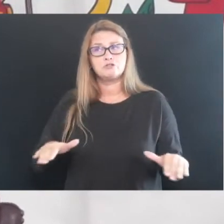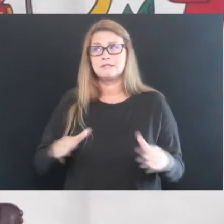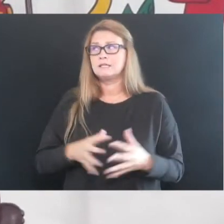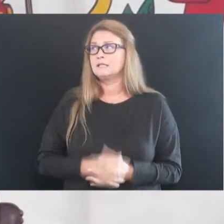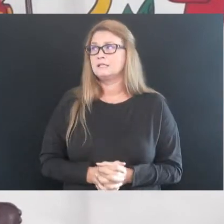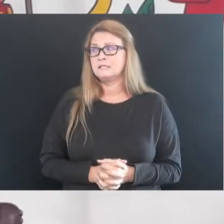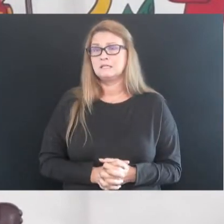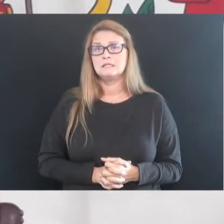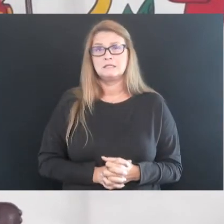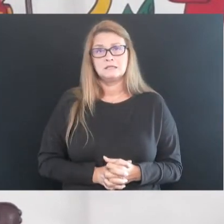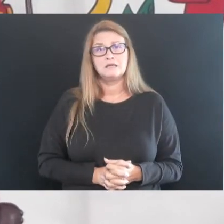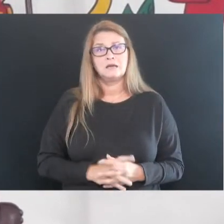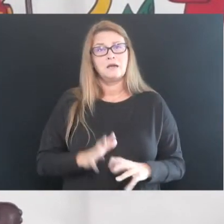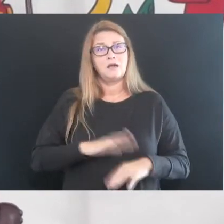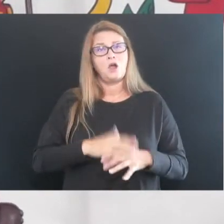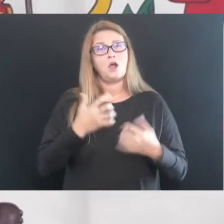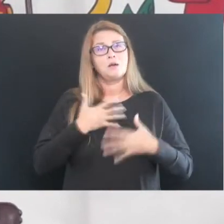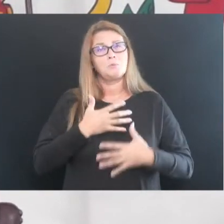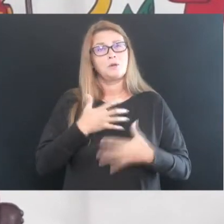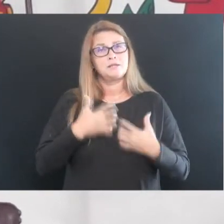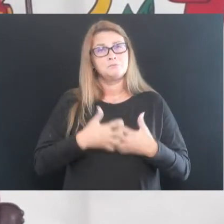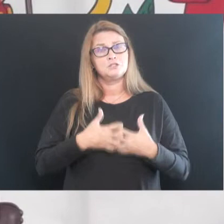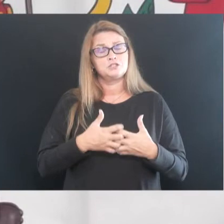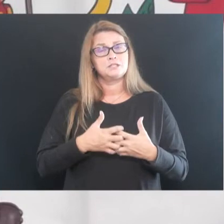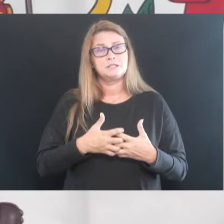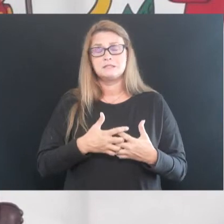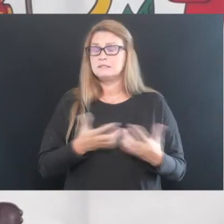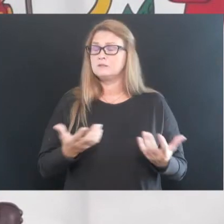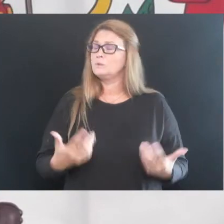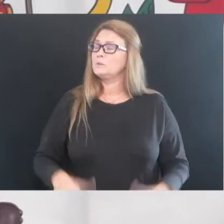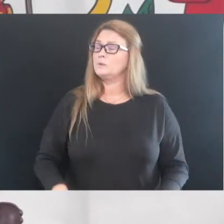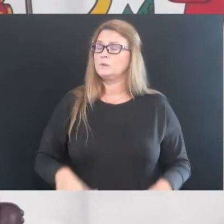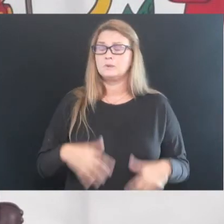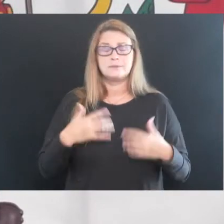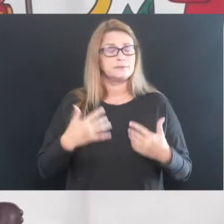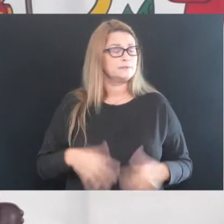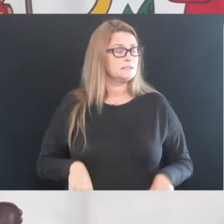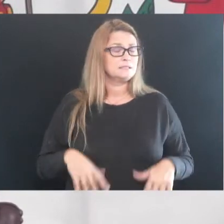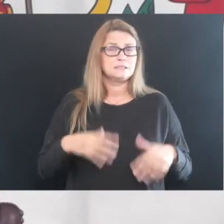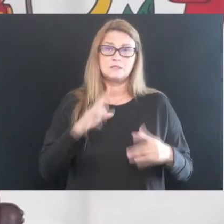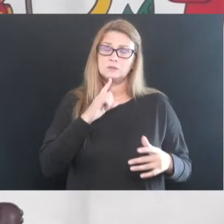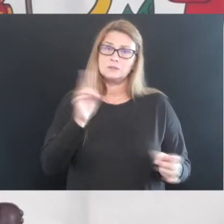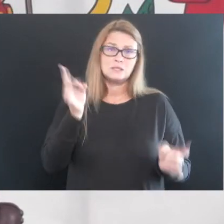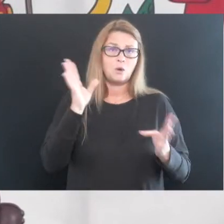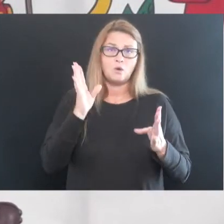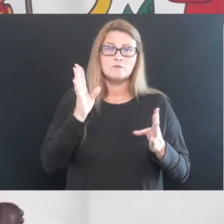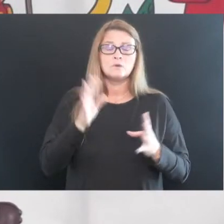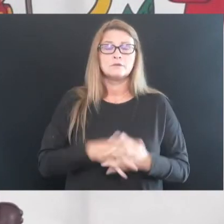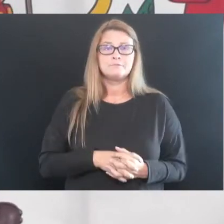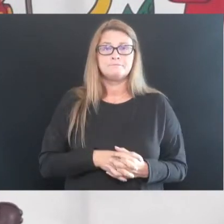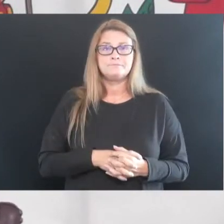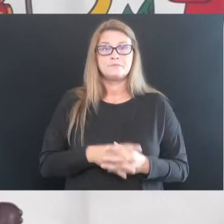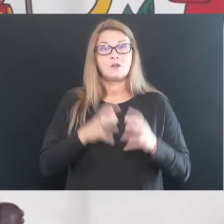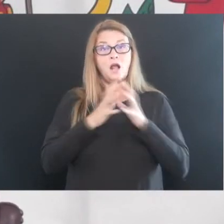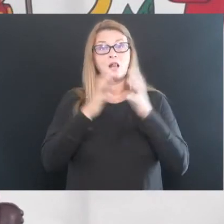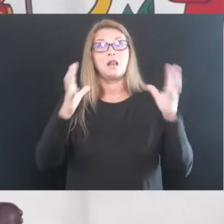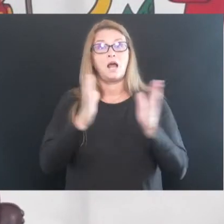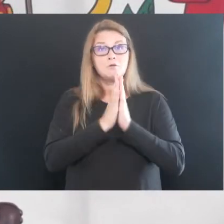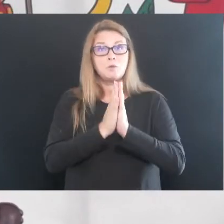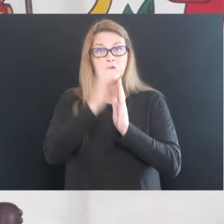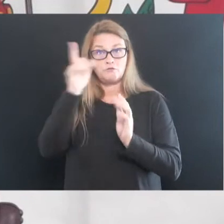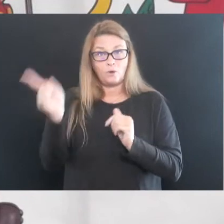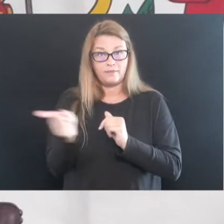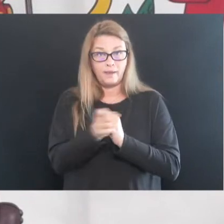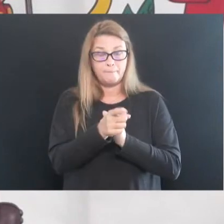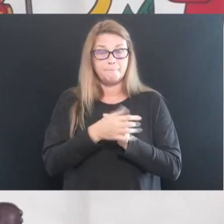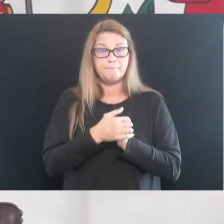children on a ventilator. It just, I don't know how, it's just unbelievable. So we're going to sure say a lot of prayers that those